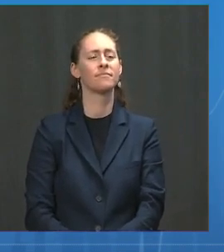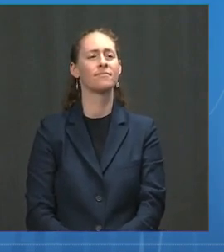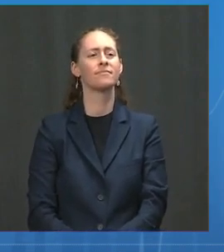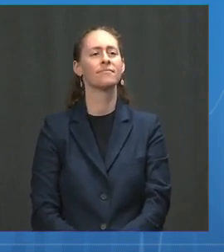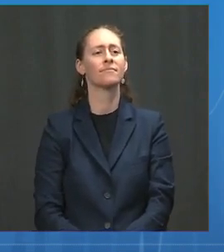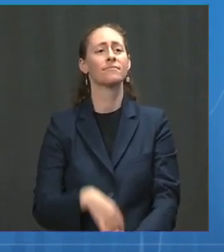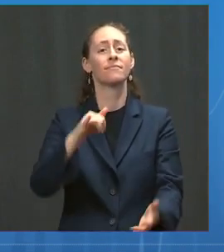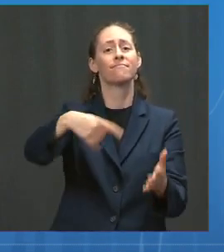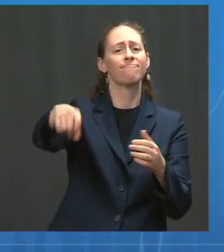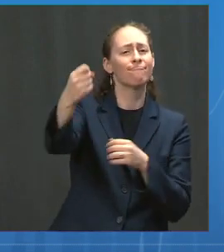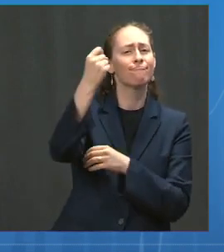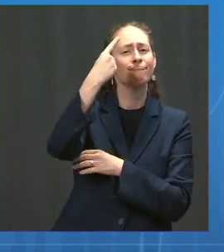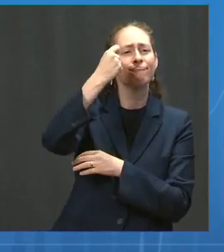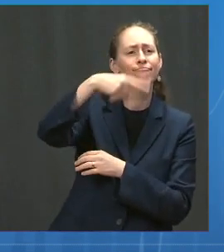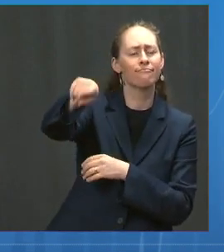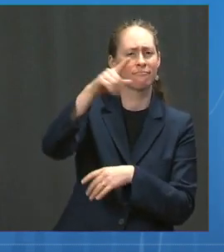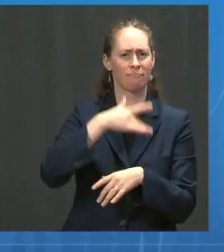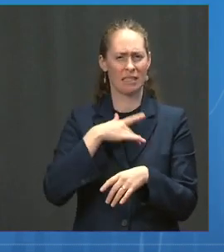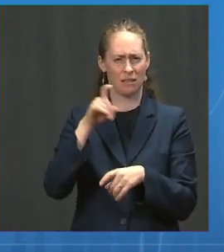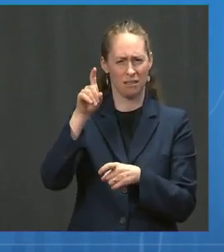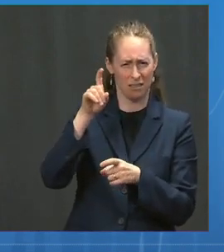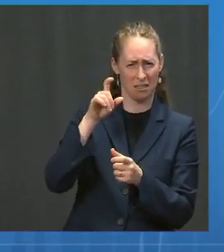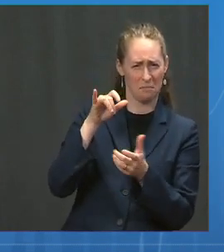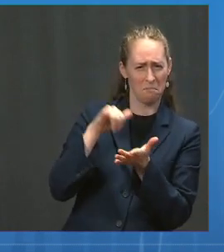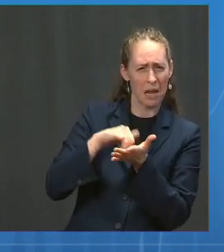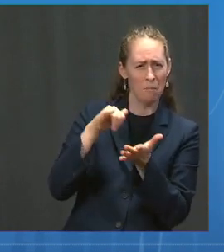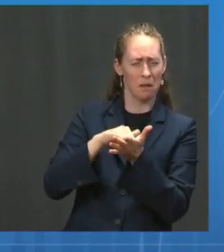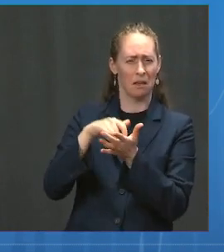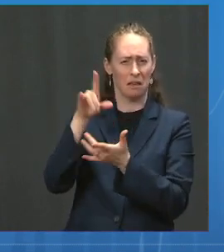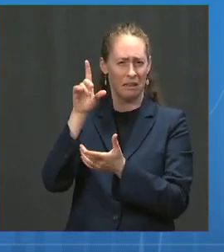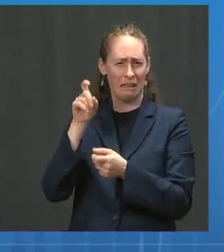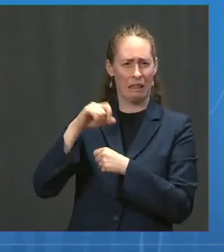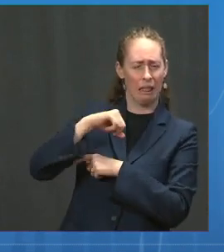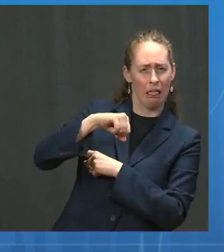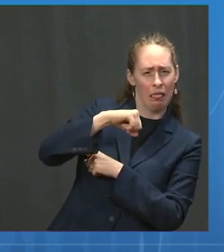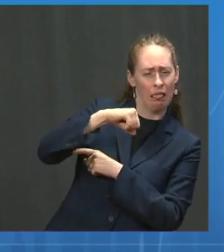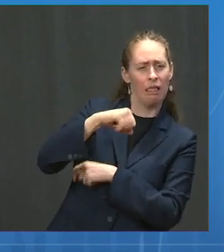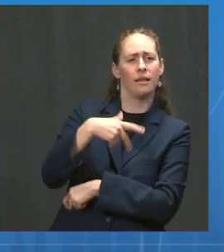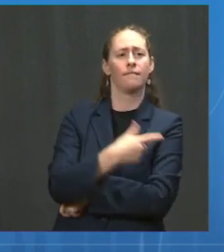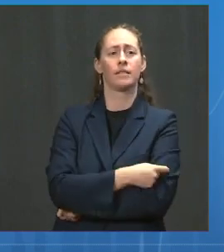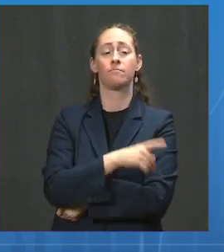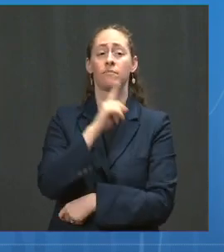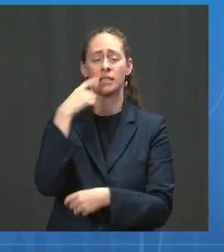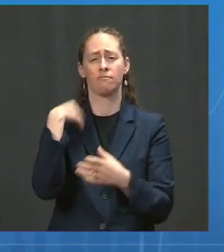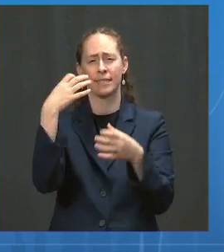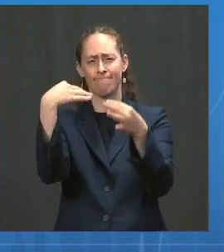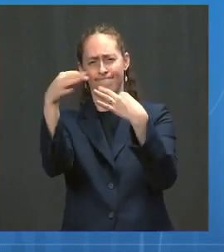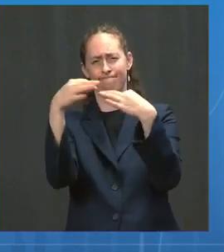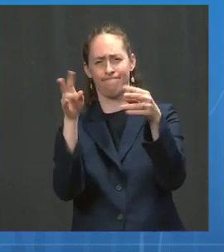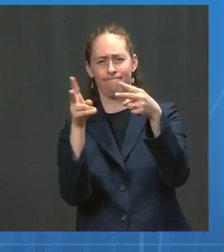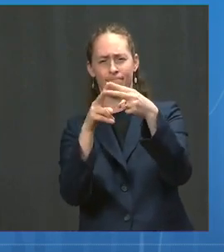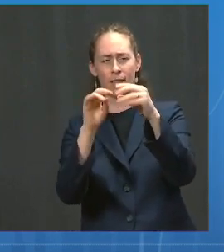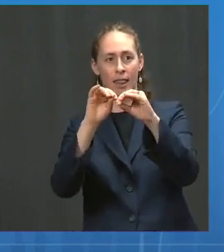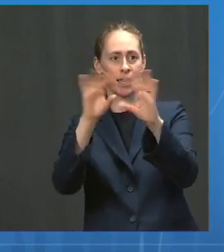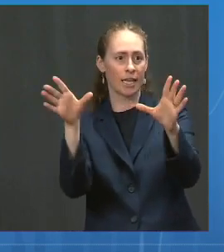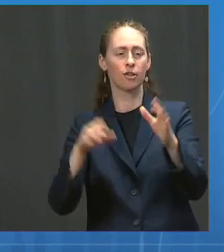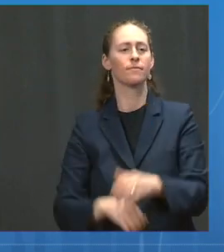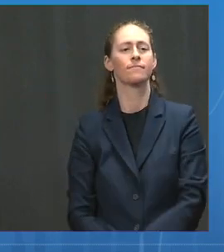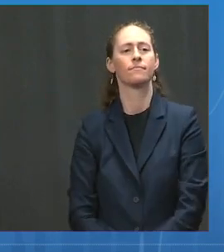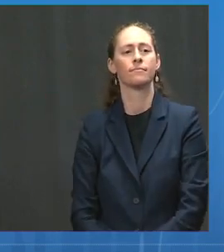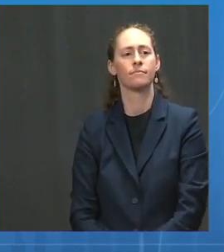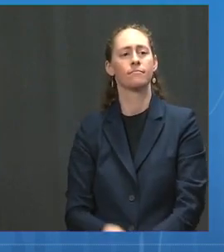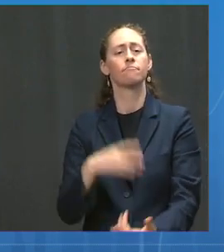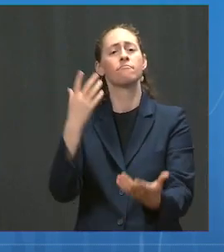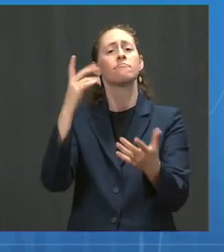vaccinated. It really relates to two things that have gone on that people need to appreciate. One is the logistics and the investment